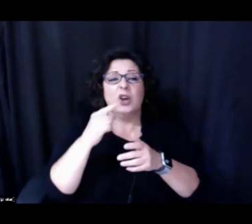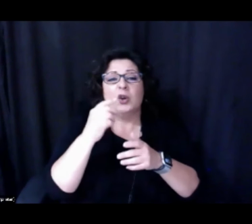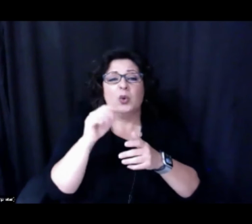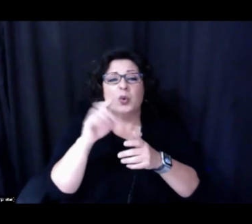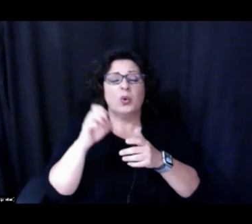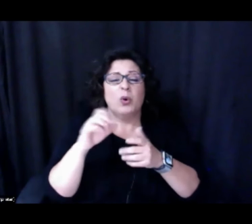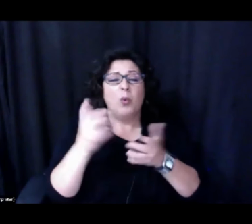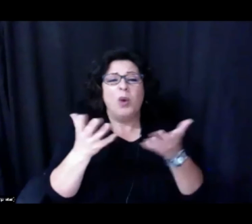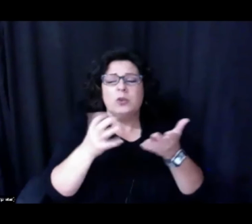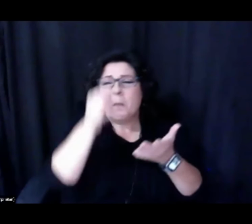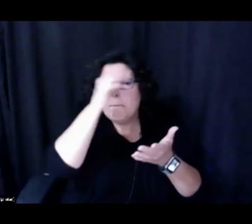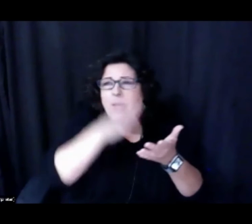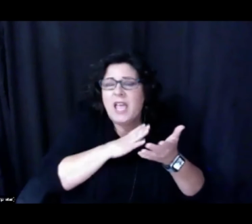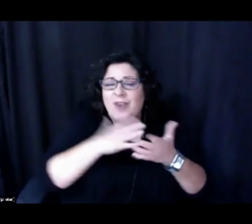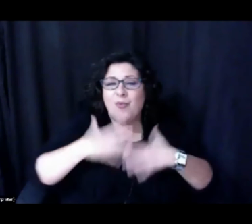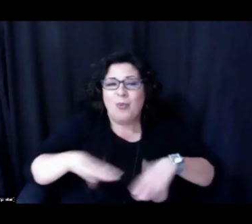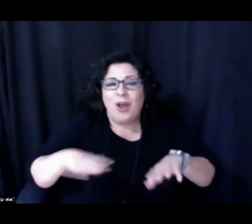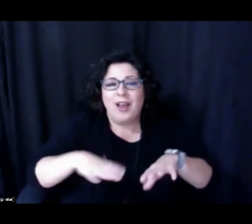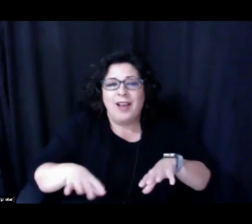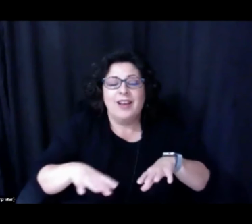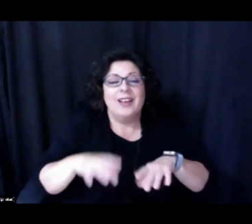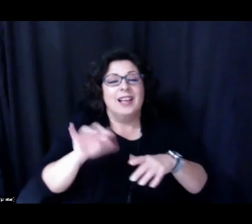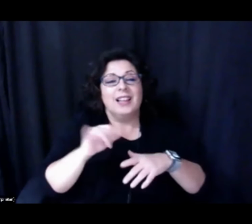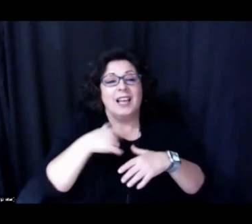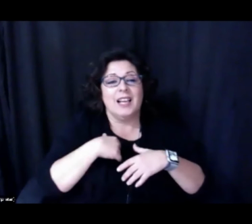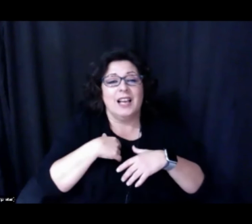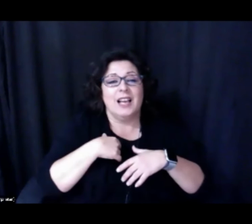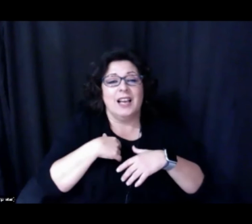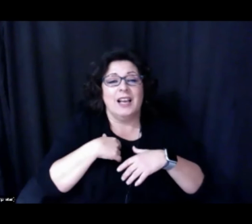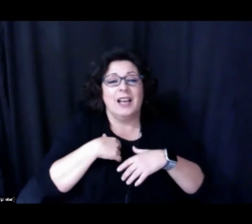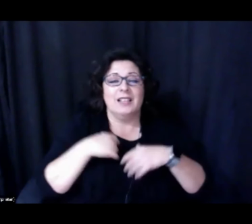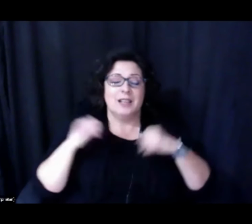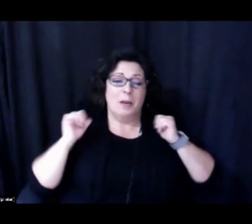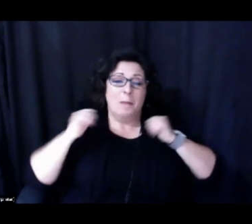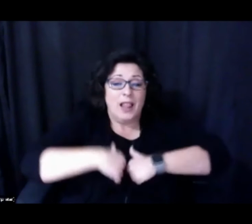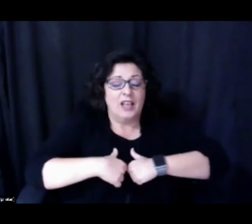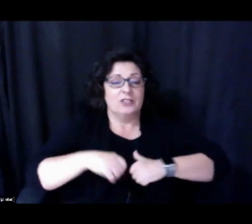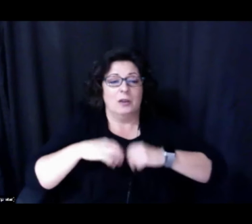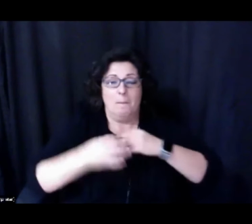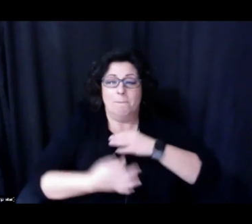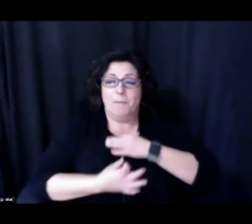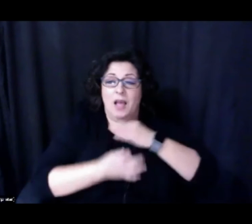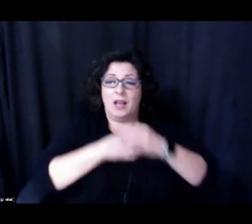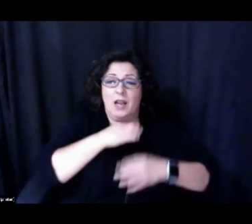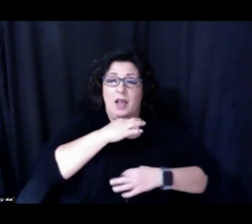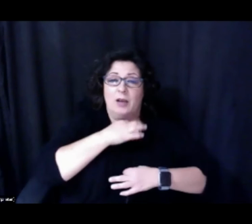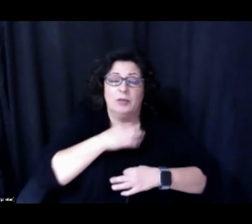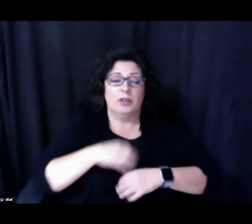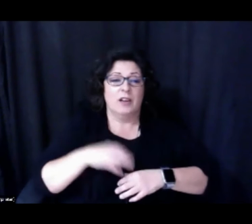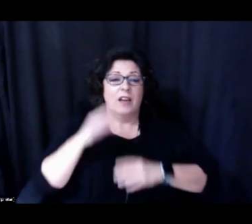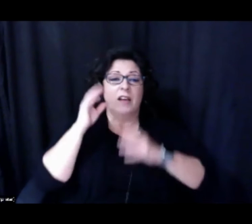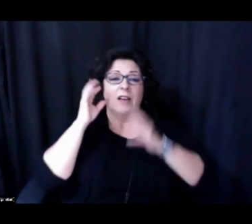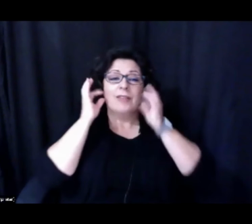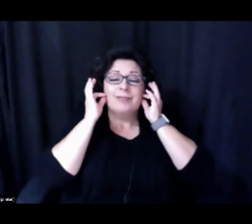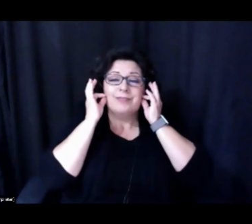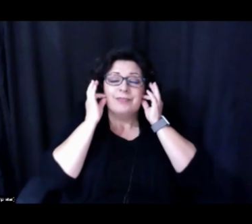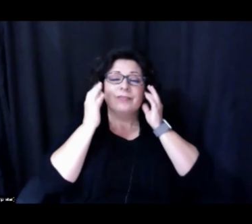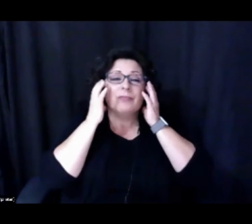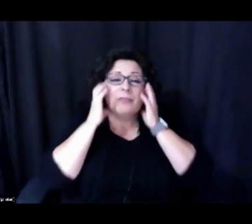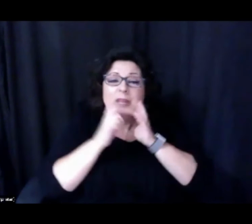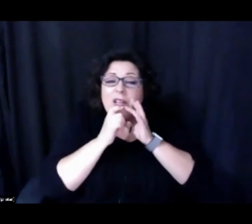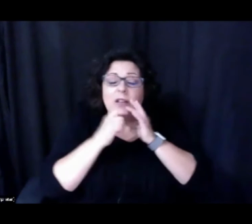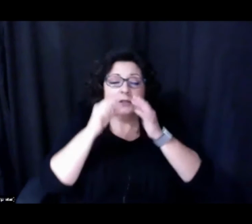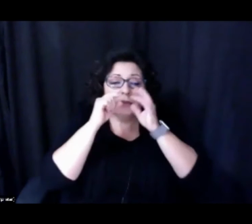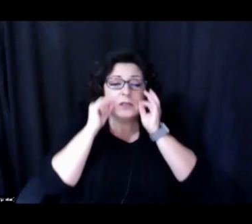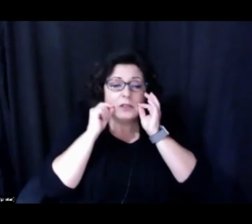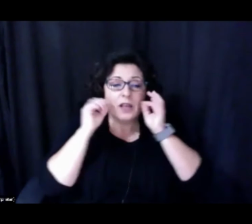what do men wear? And so I got things like blazers and button-ups, facial hair, right? Beards, the